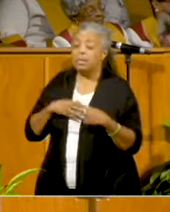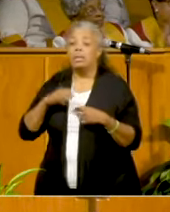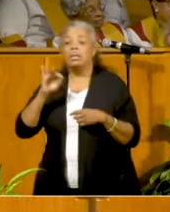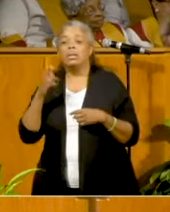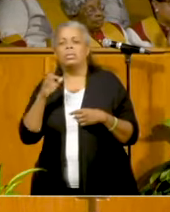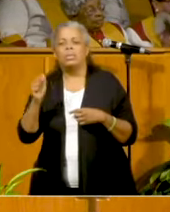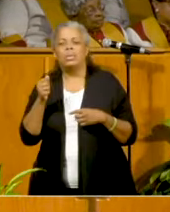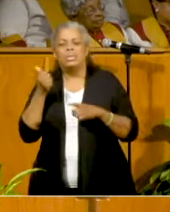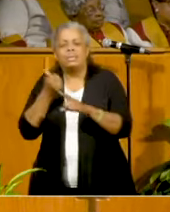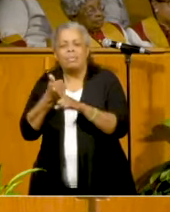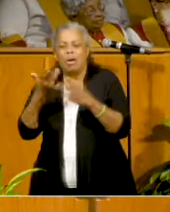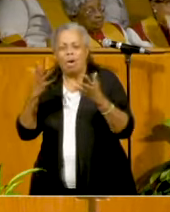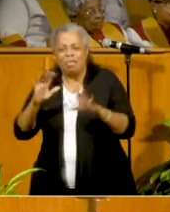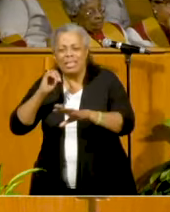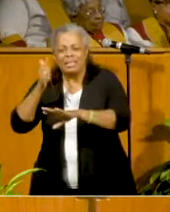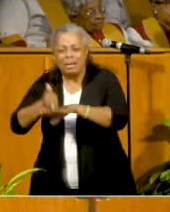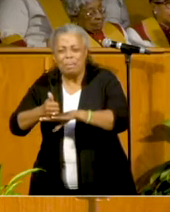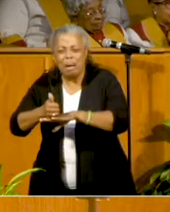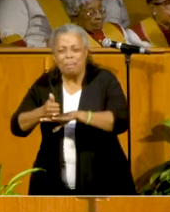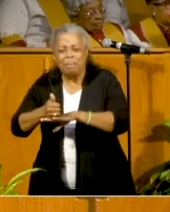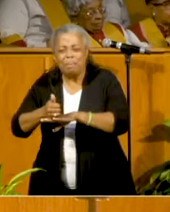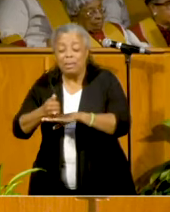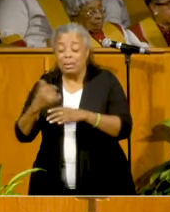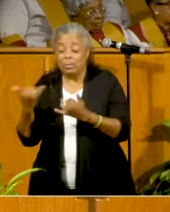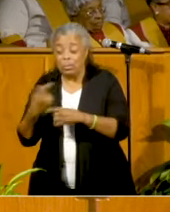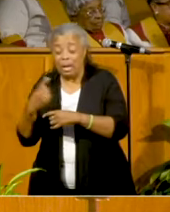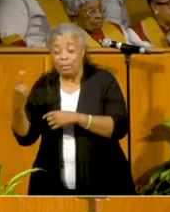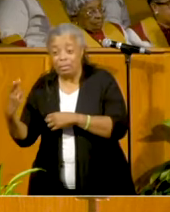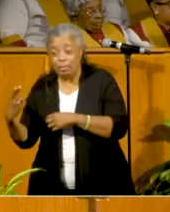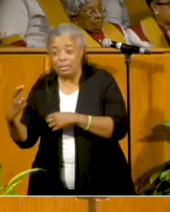Judas has already set Jesus up on Wednesday.